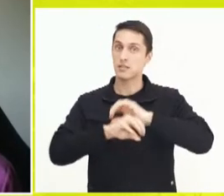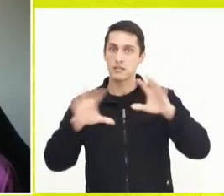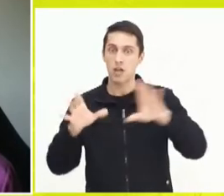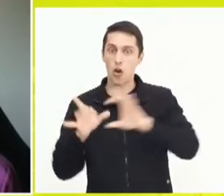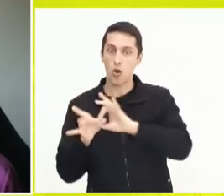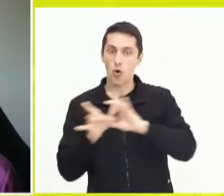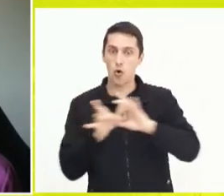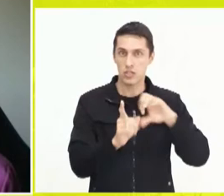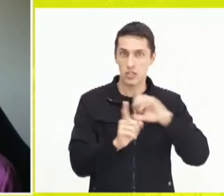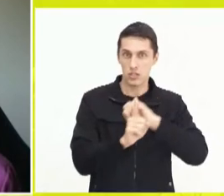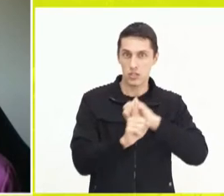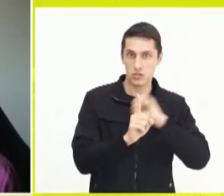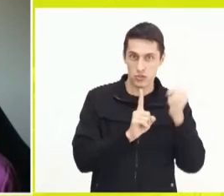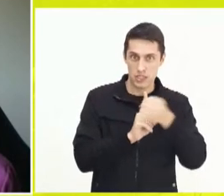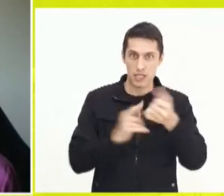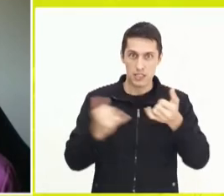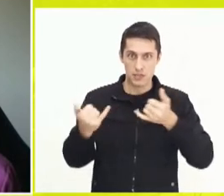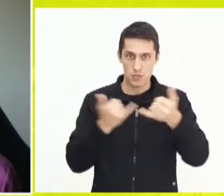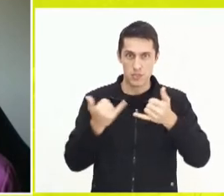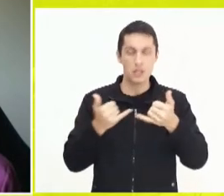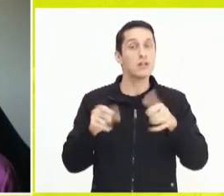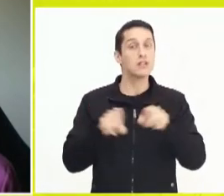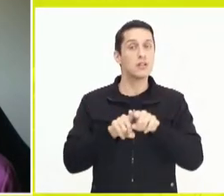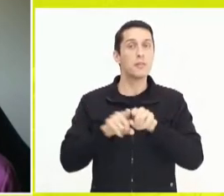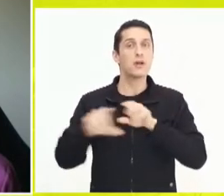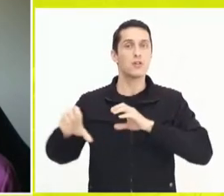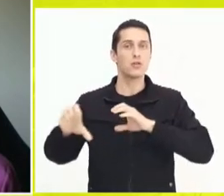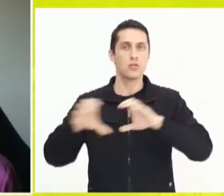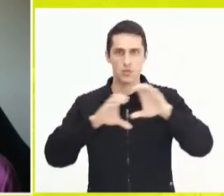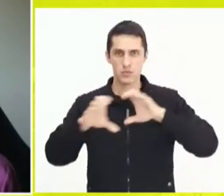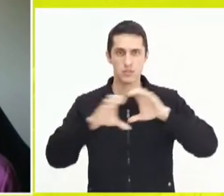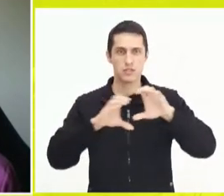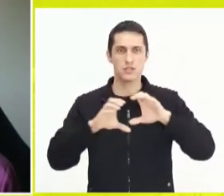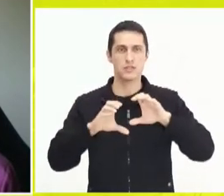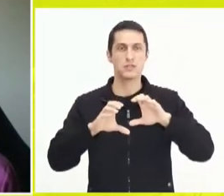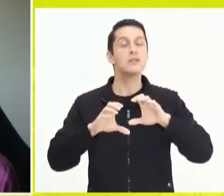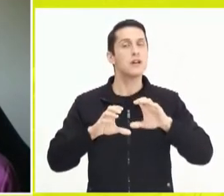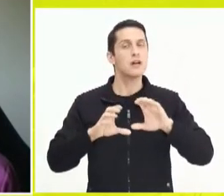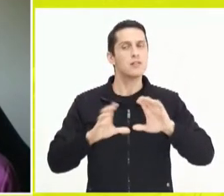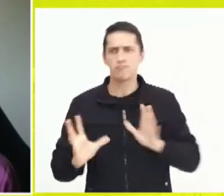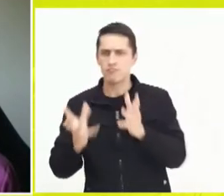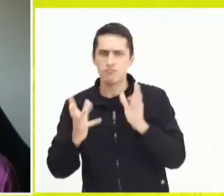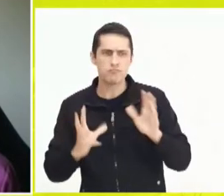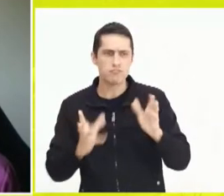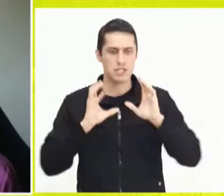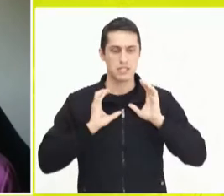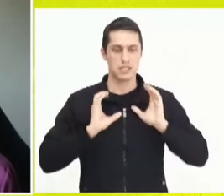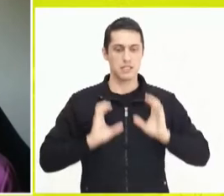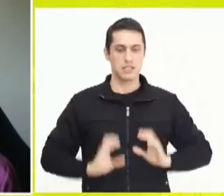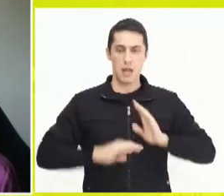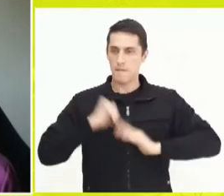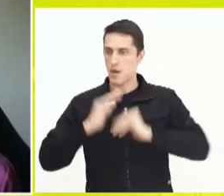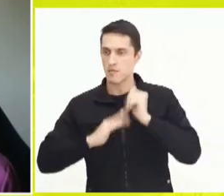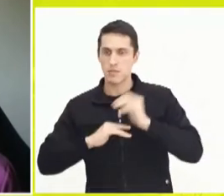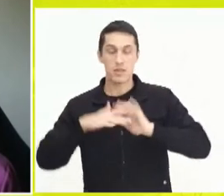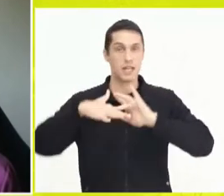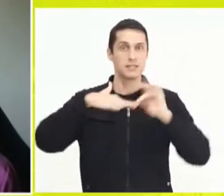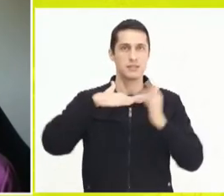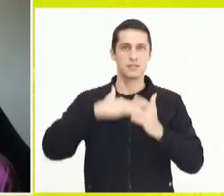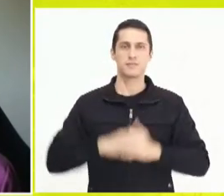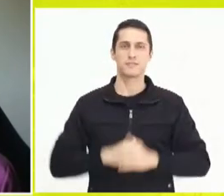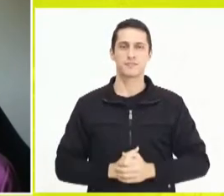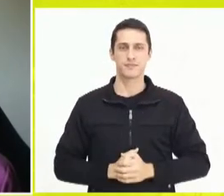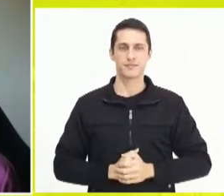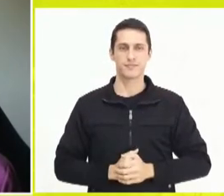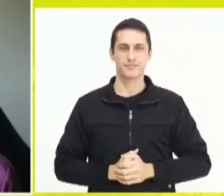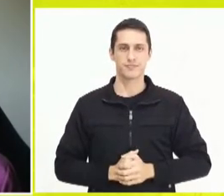create and insert media literacy in the in the education uh process for